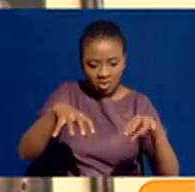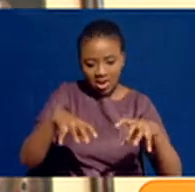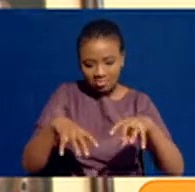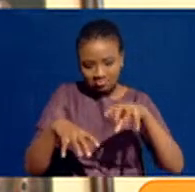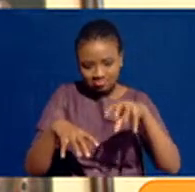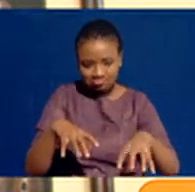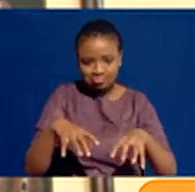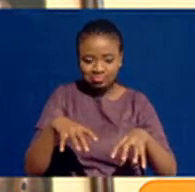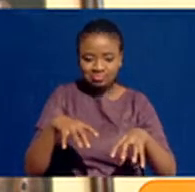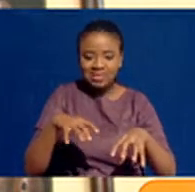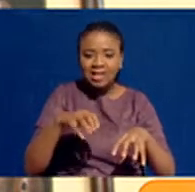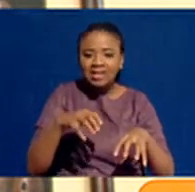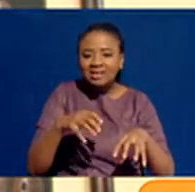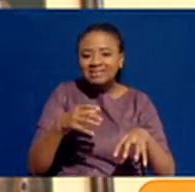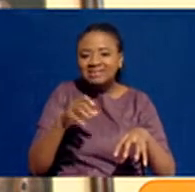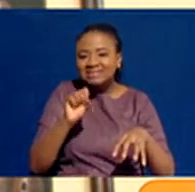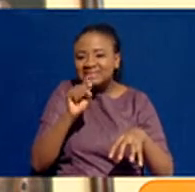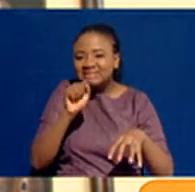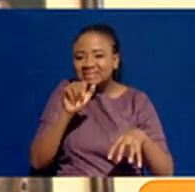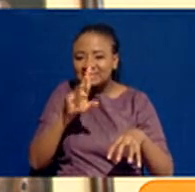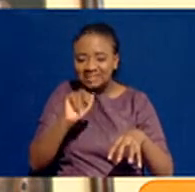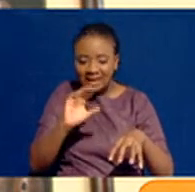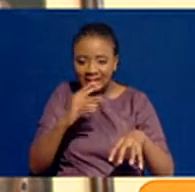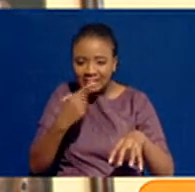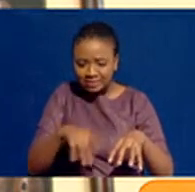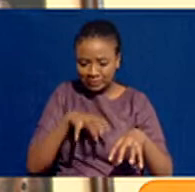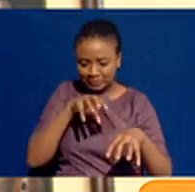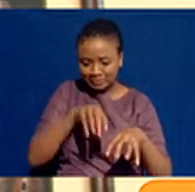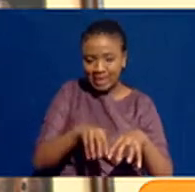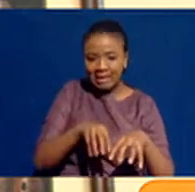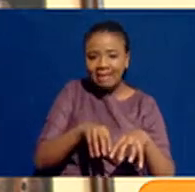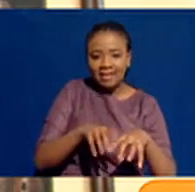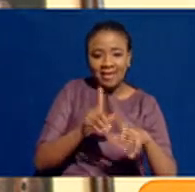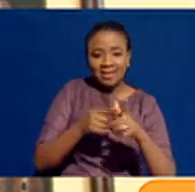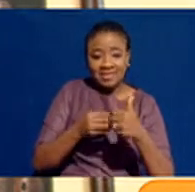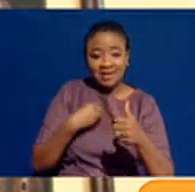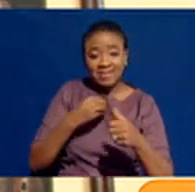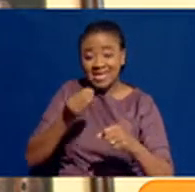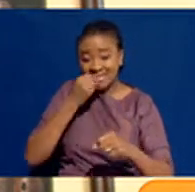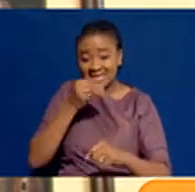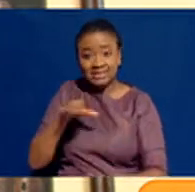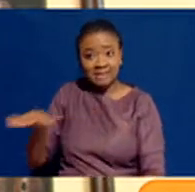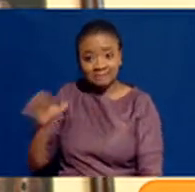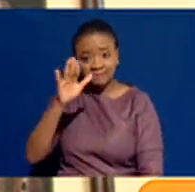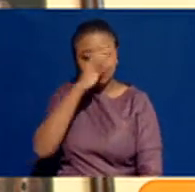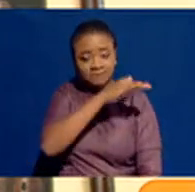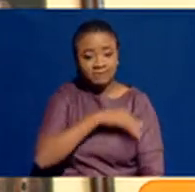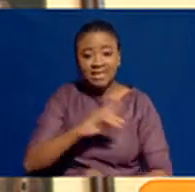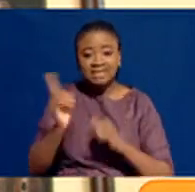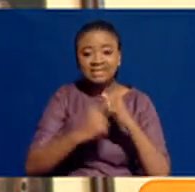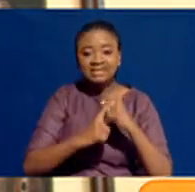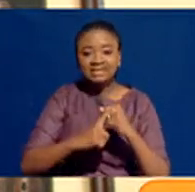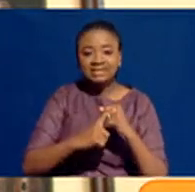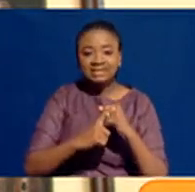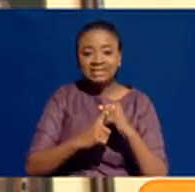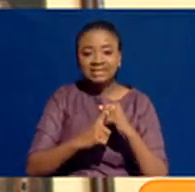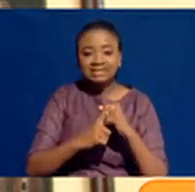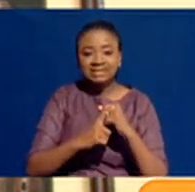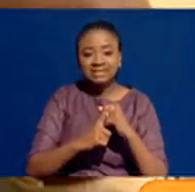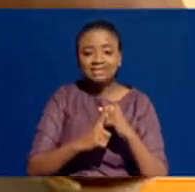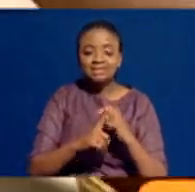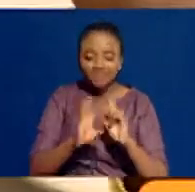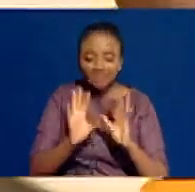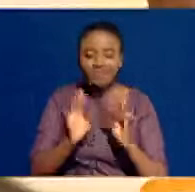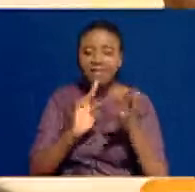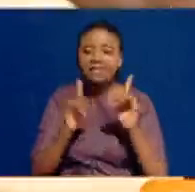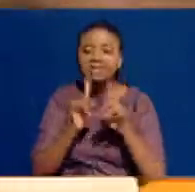per day, space them out nicely. Yeah, that way again, you ensure you're not getting on the other side of the spectrum, malnutrition in